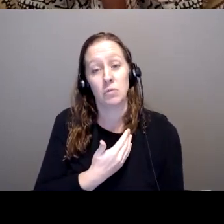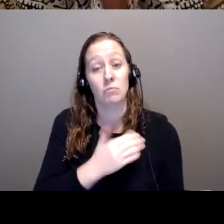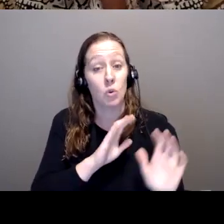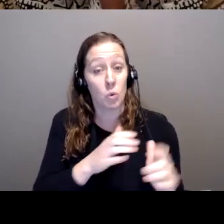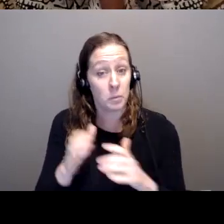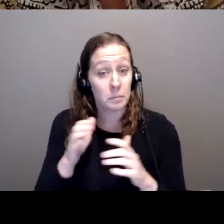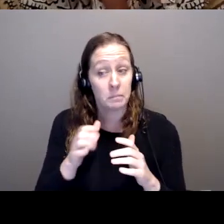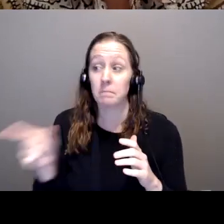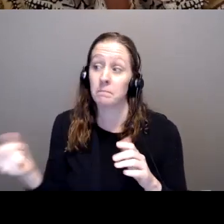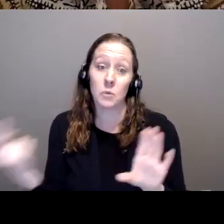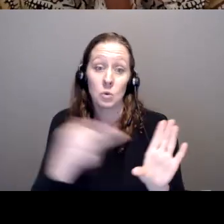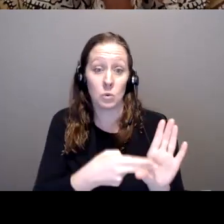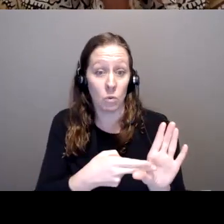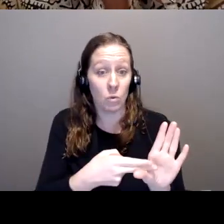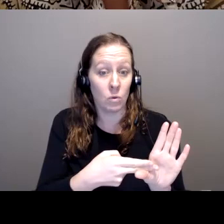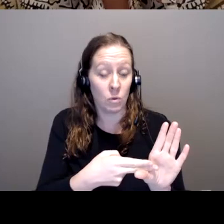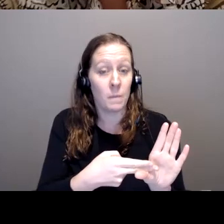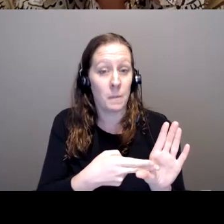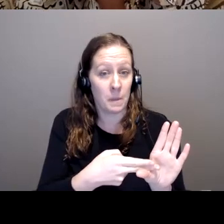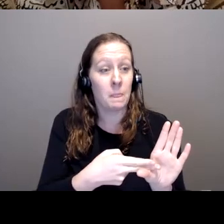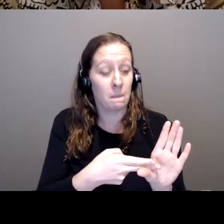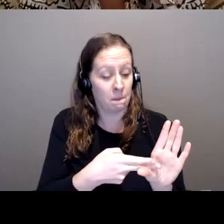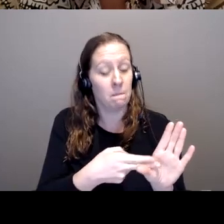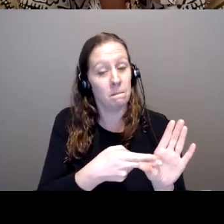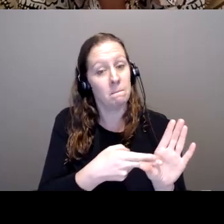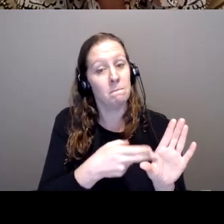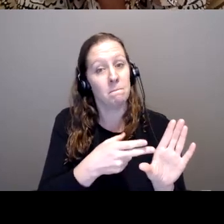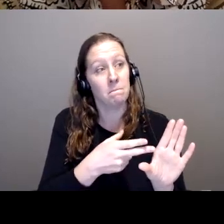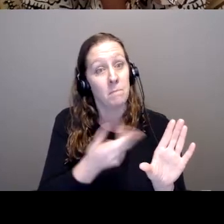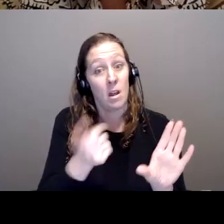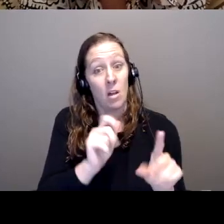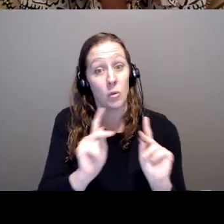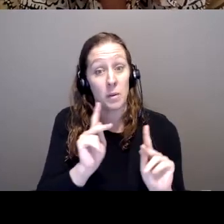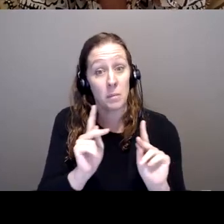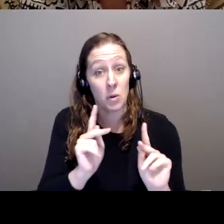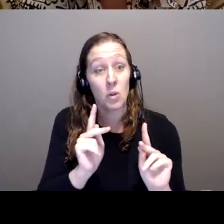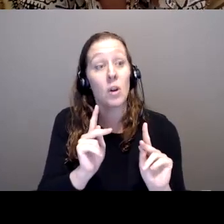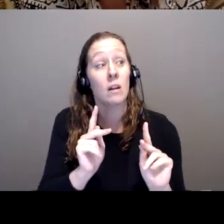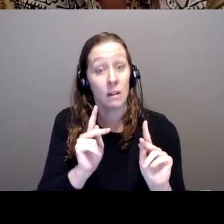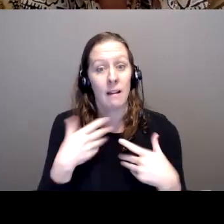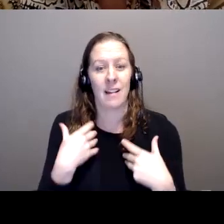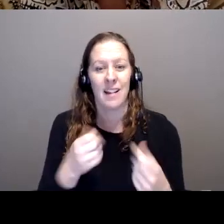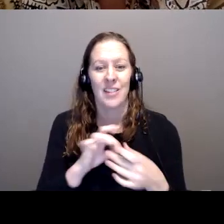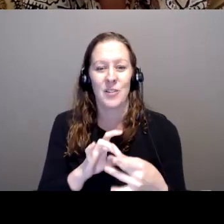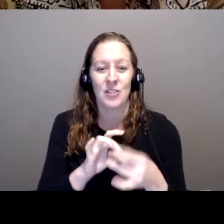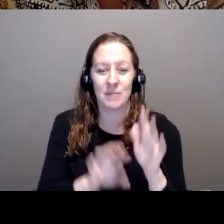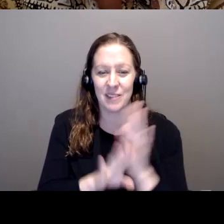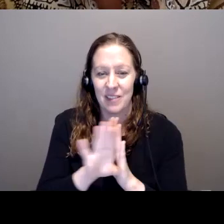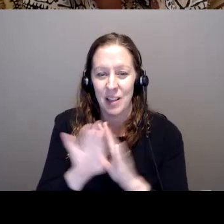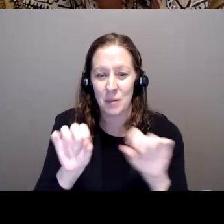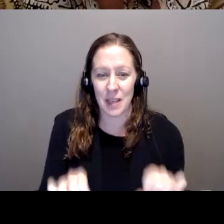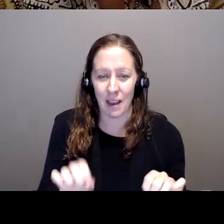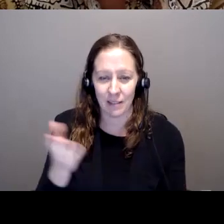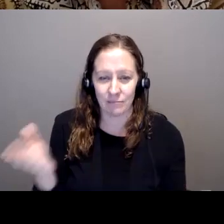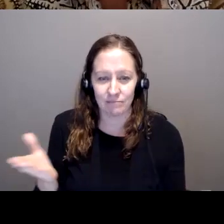groups that they can start connecting with other people and building those healthy relationships. We